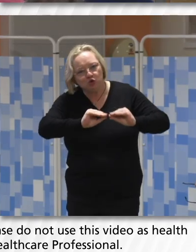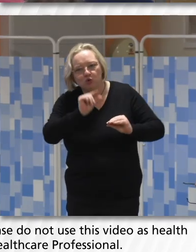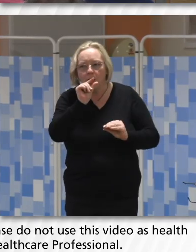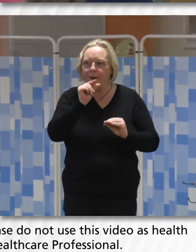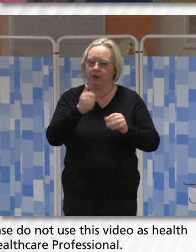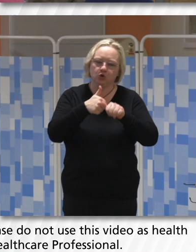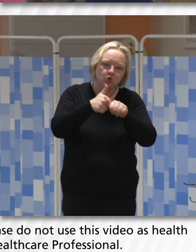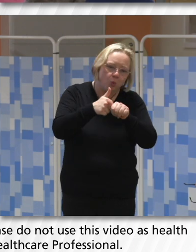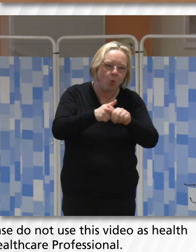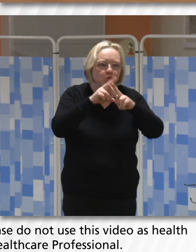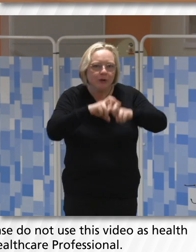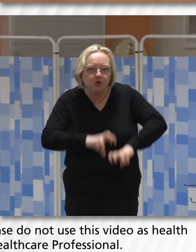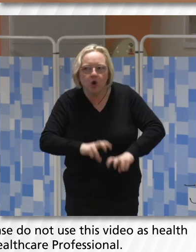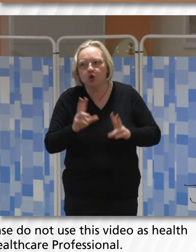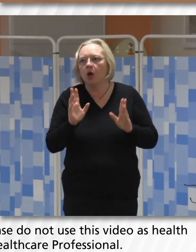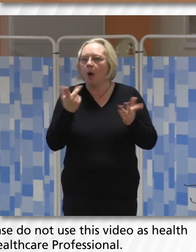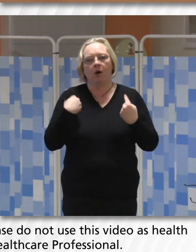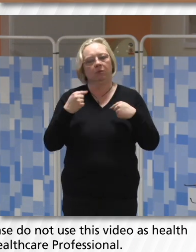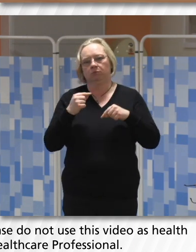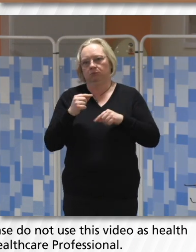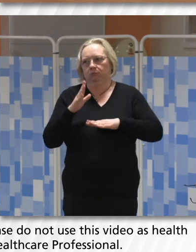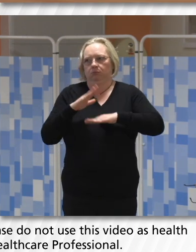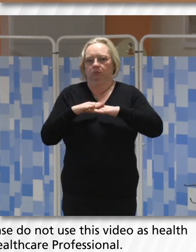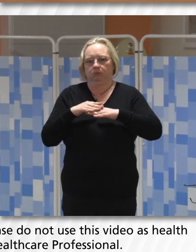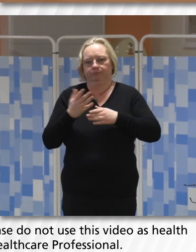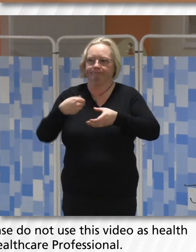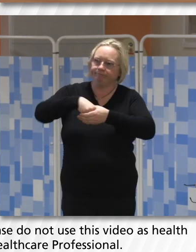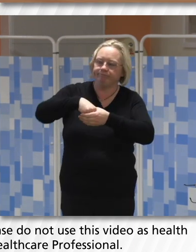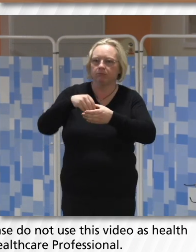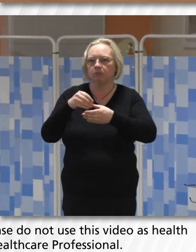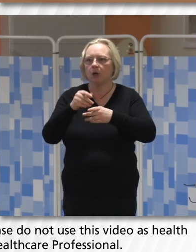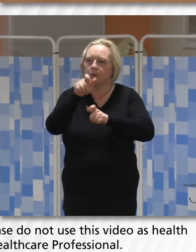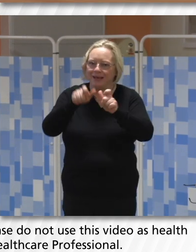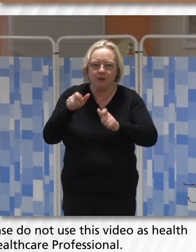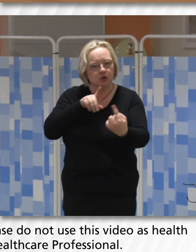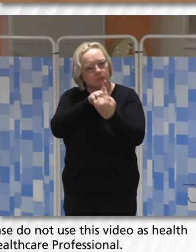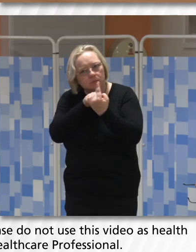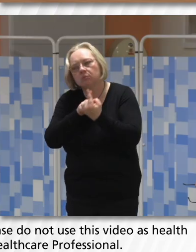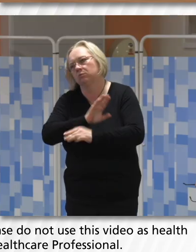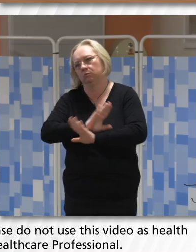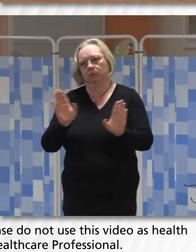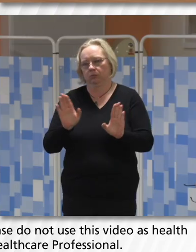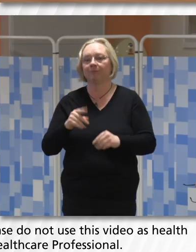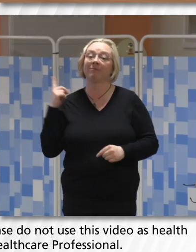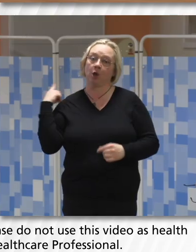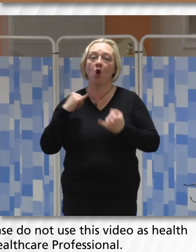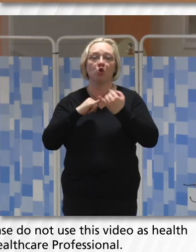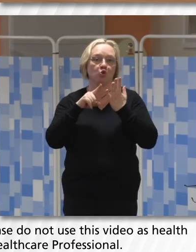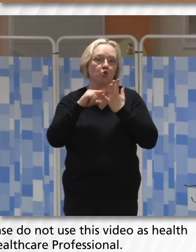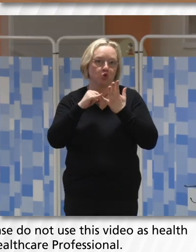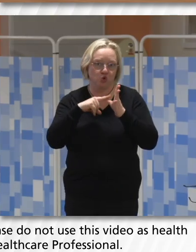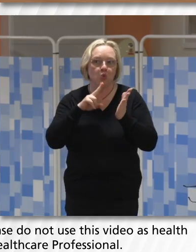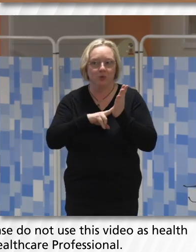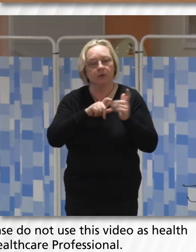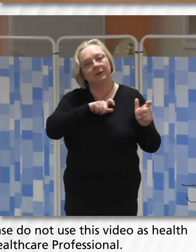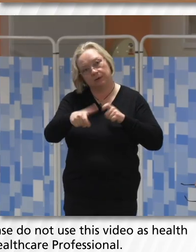some supporting research, but I'm no longer seeing patients. So I'm kind of here as a guest speaker tonight. But Suzanne is definitely still working for the